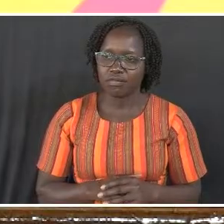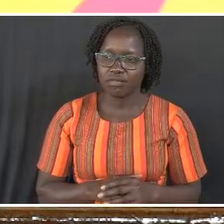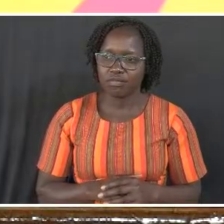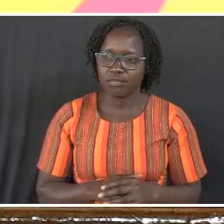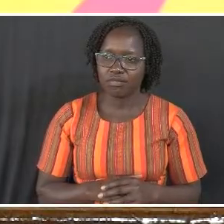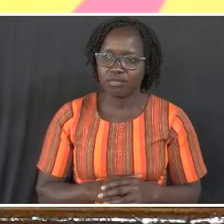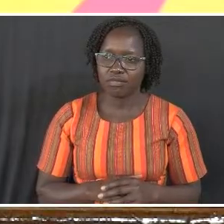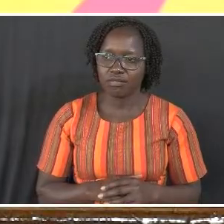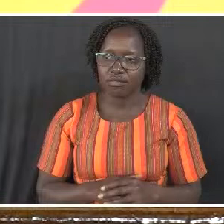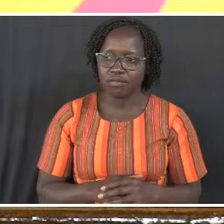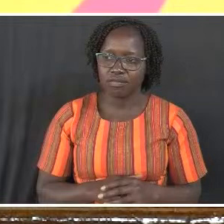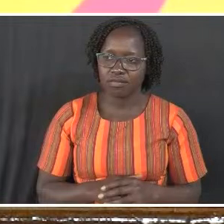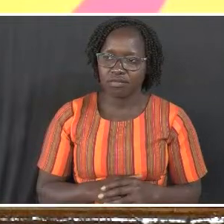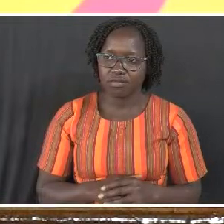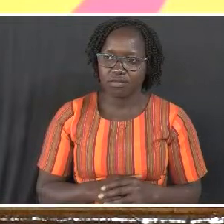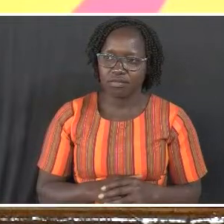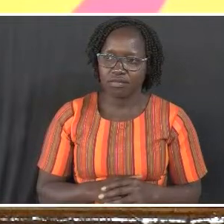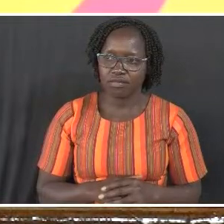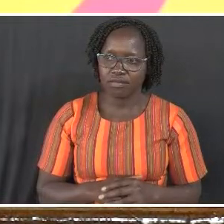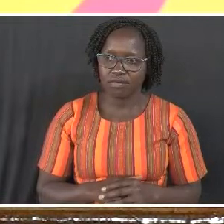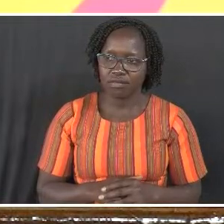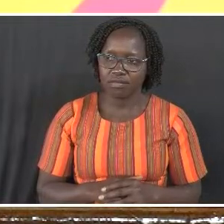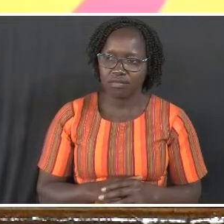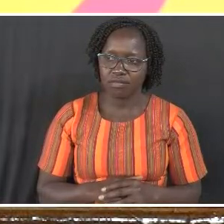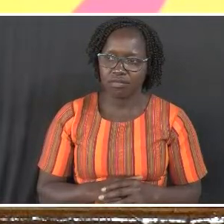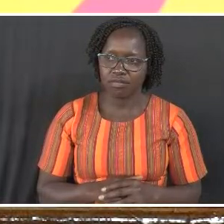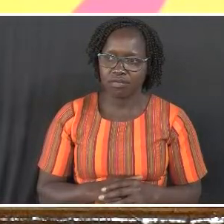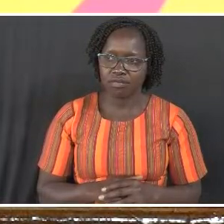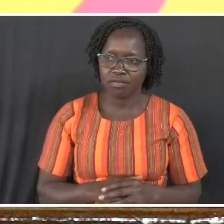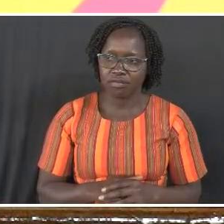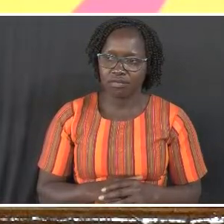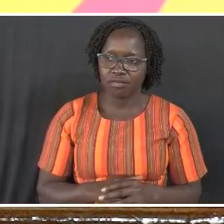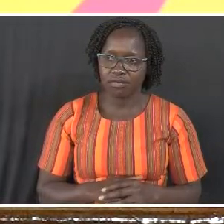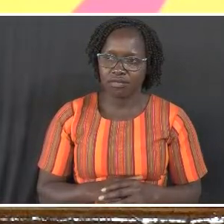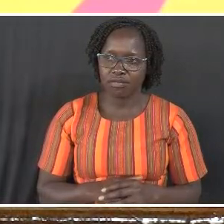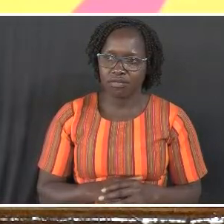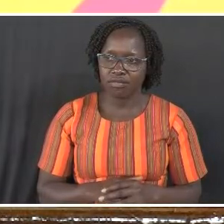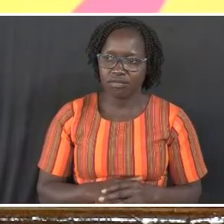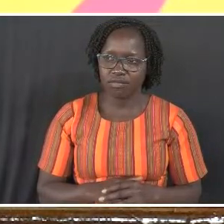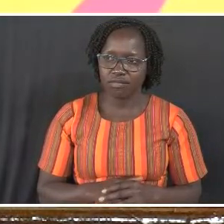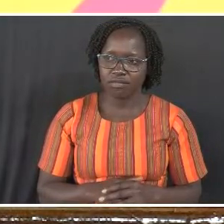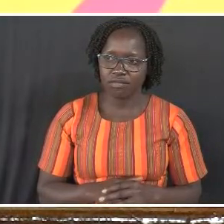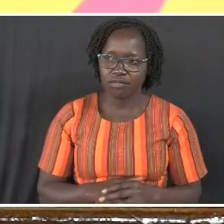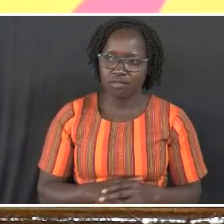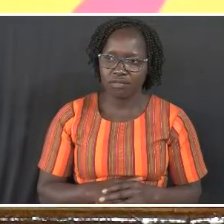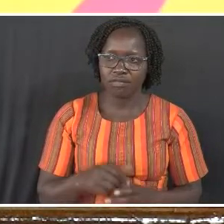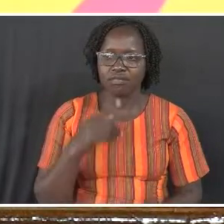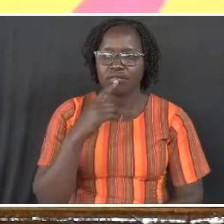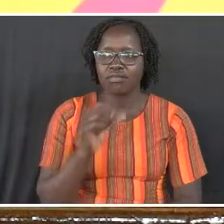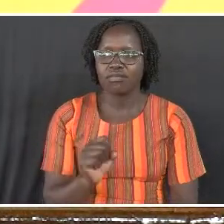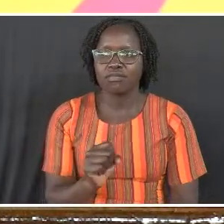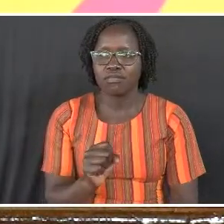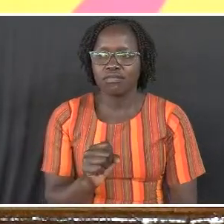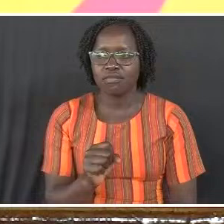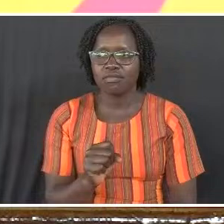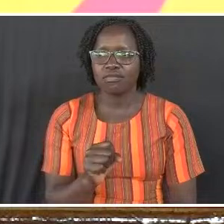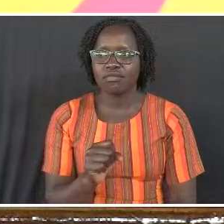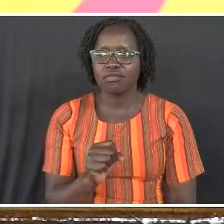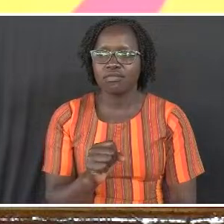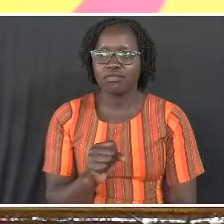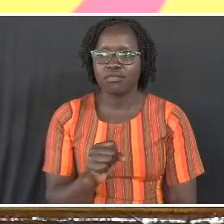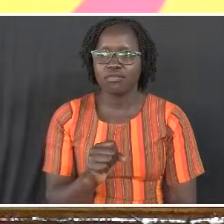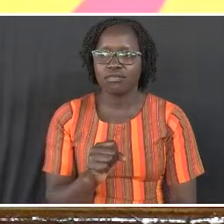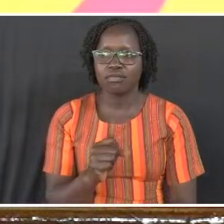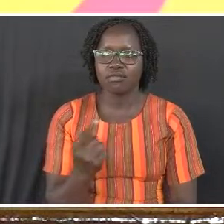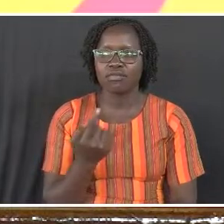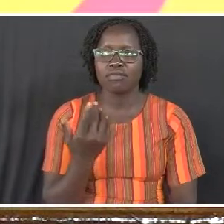Yeah, so my presentation wasn't that long. Yeah, so the only thing